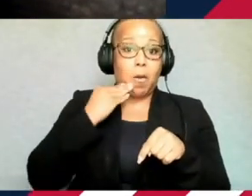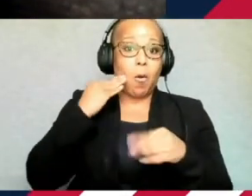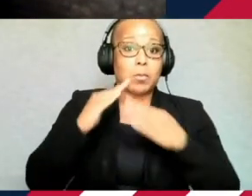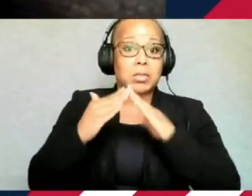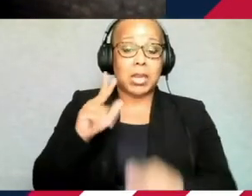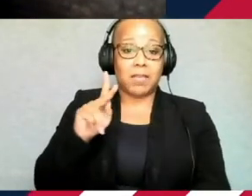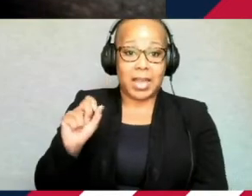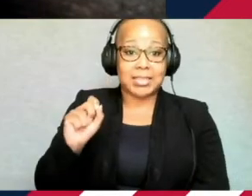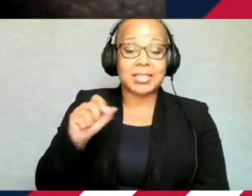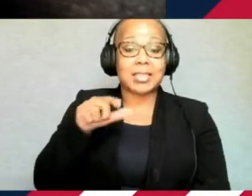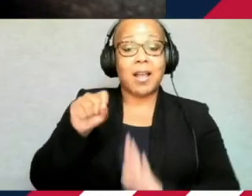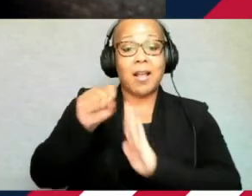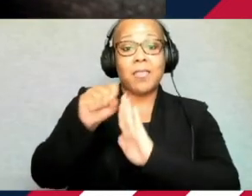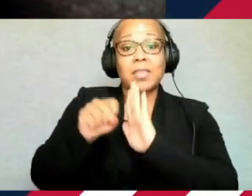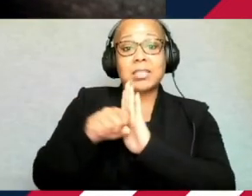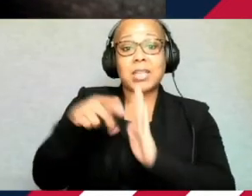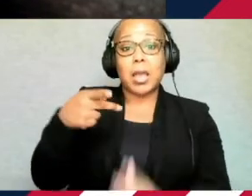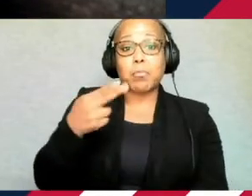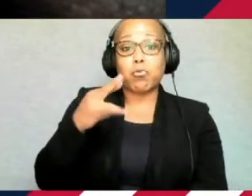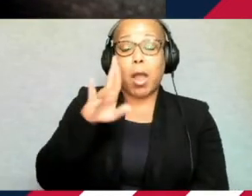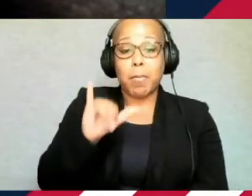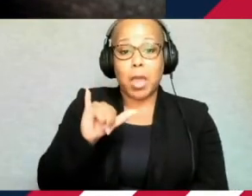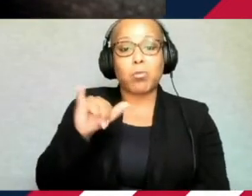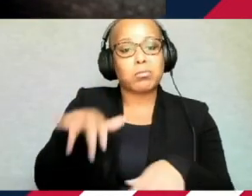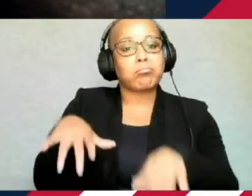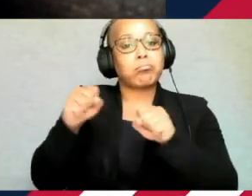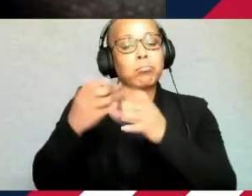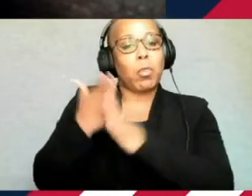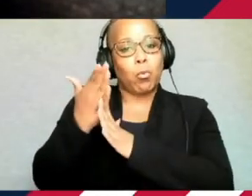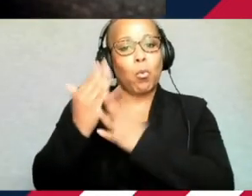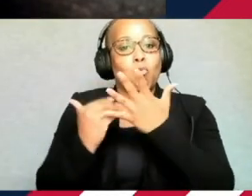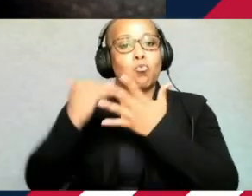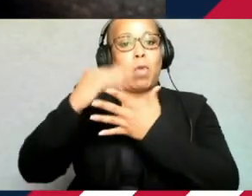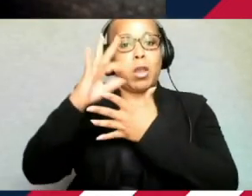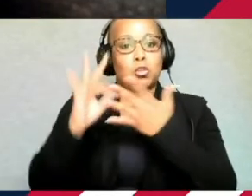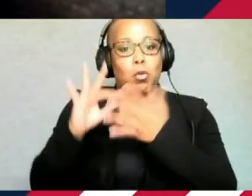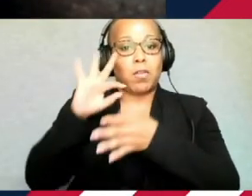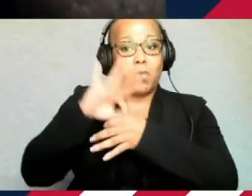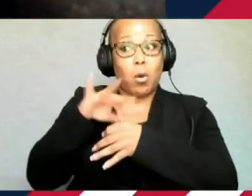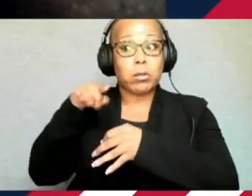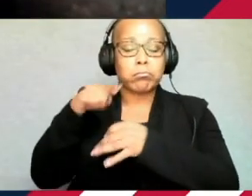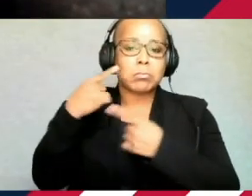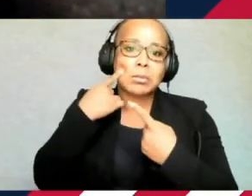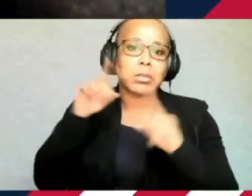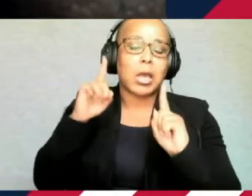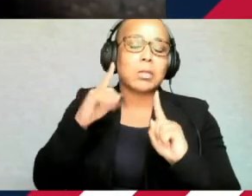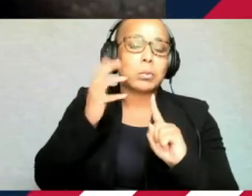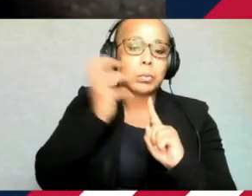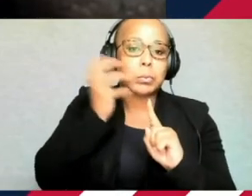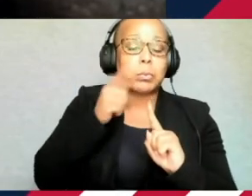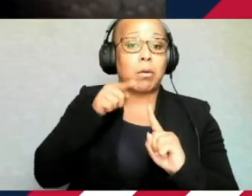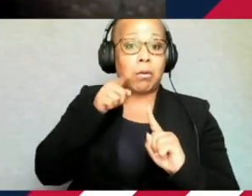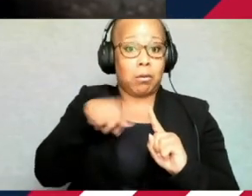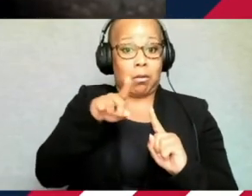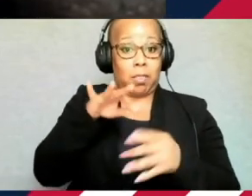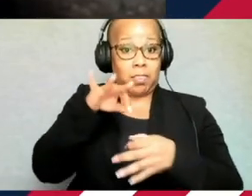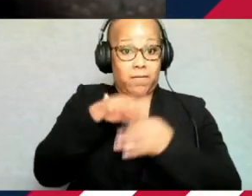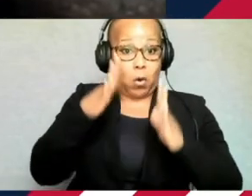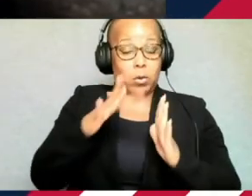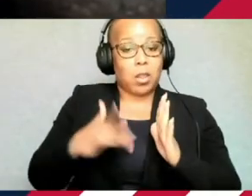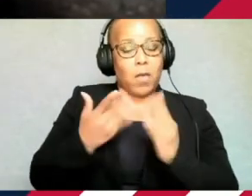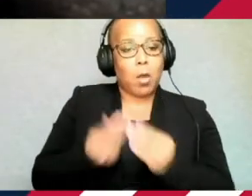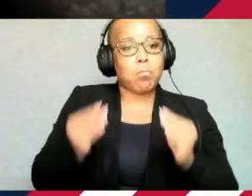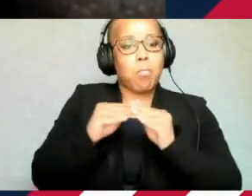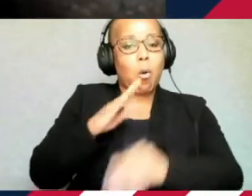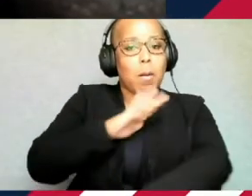state primary was even conducted by ranked choice voting, and it was an overwhelming success. Democratic voters across the state felt more empowered